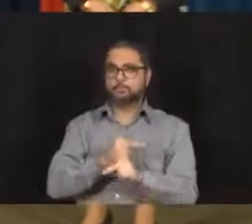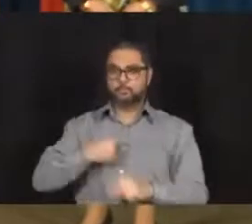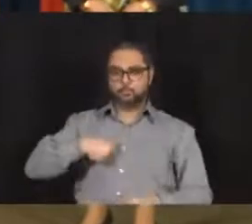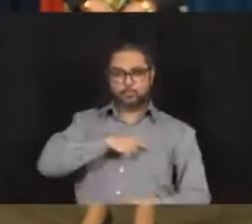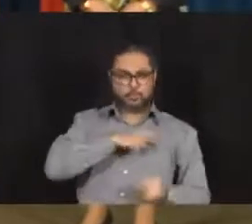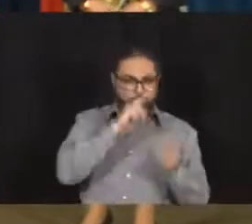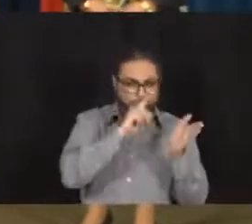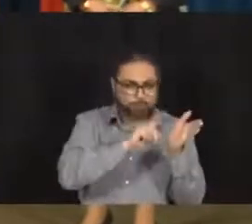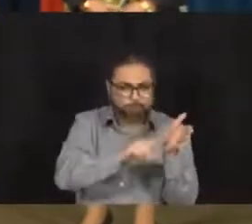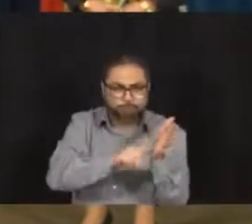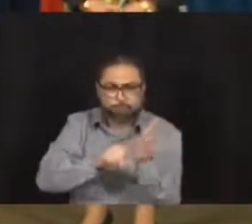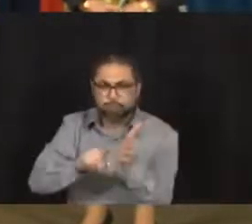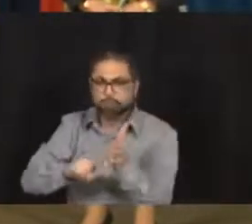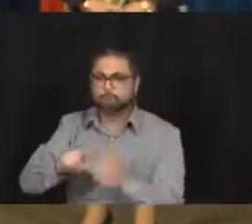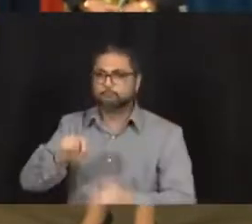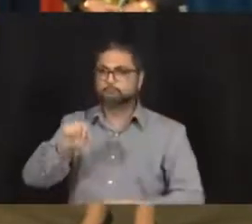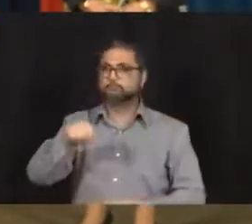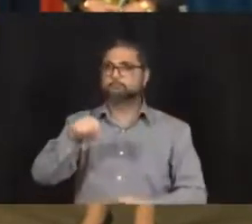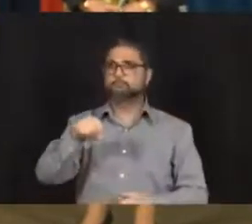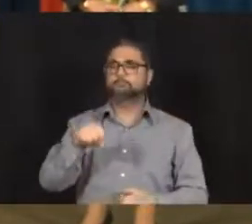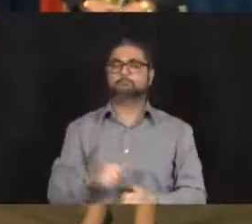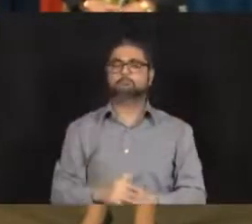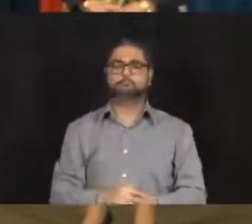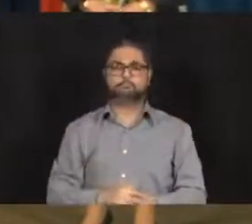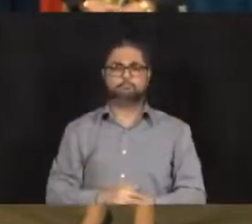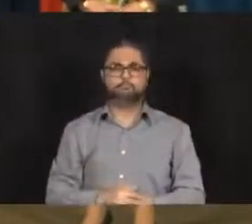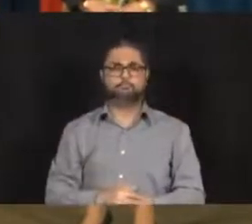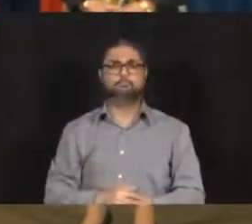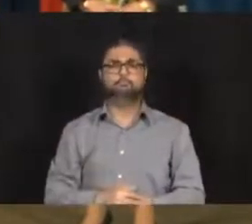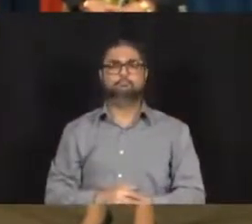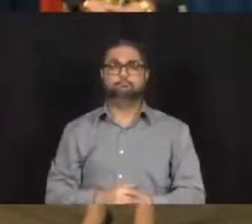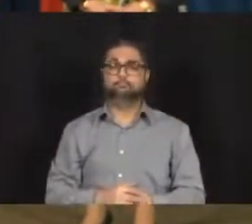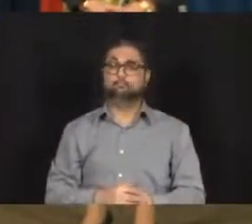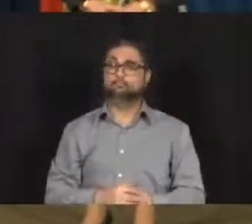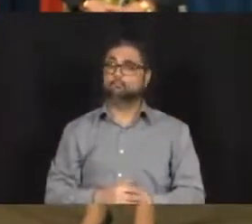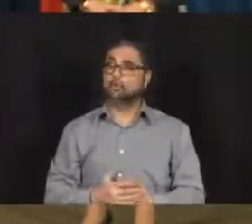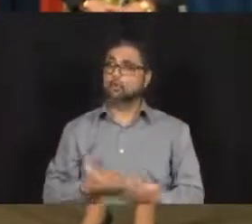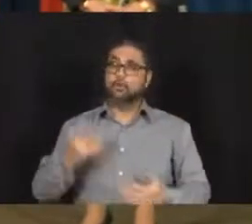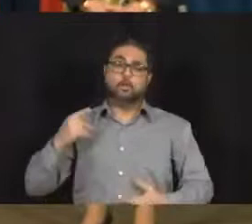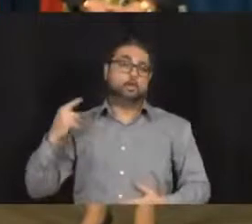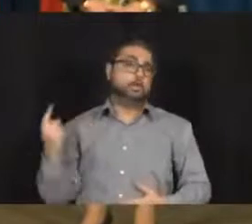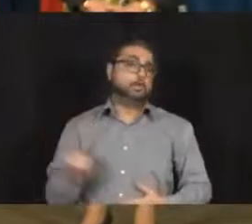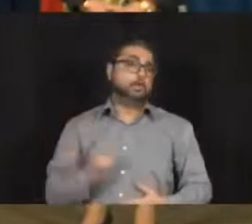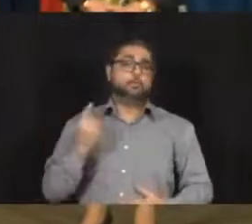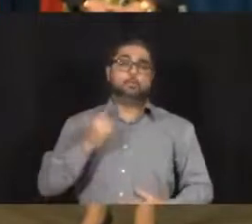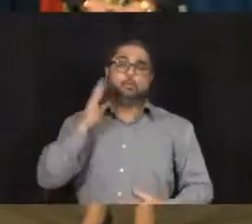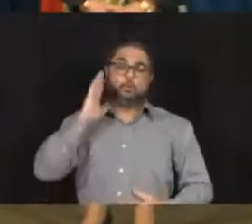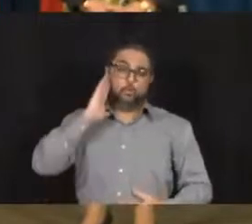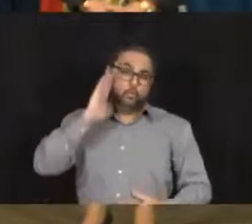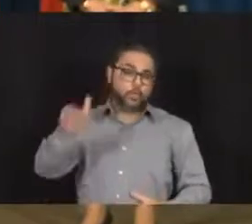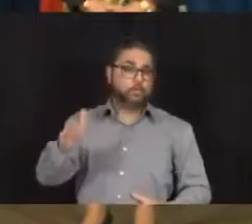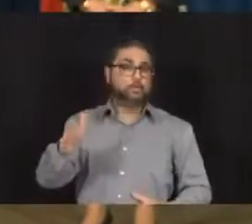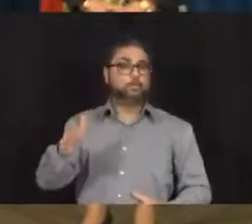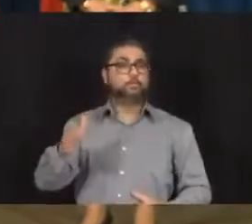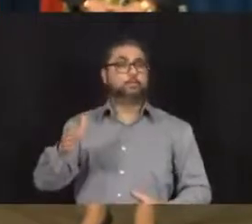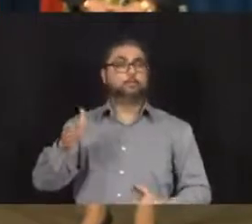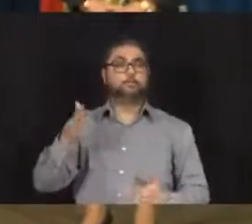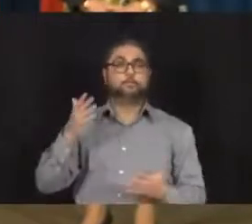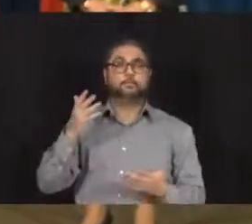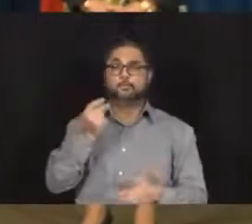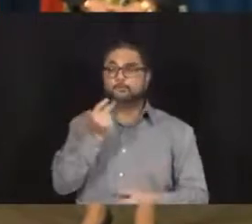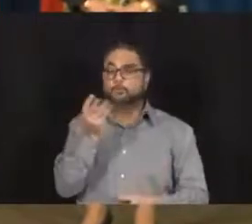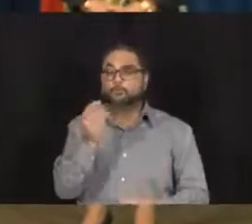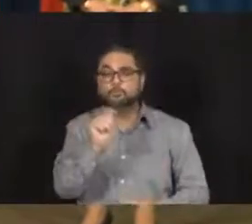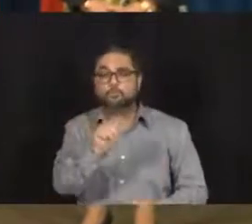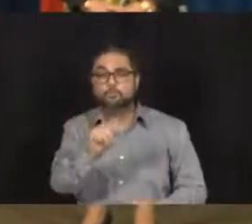it gets out in the field. But, you know, Brian, there's always going to be very, very few bad apples,